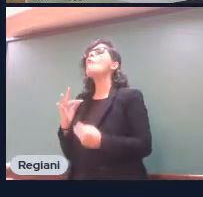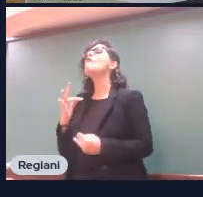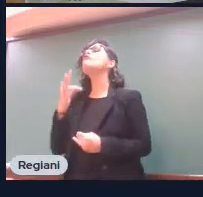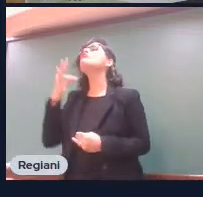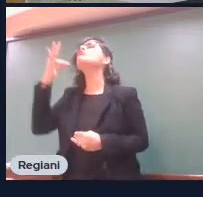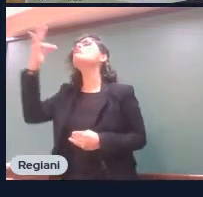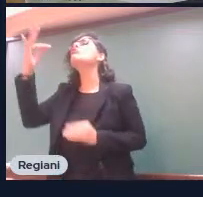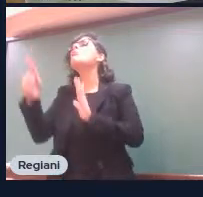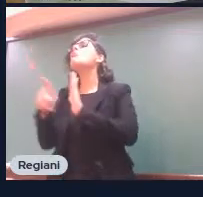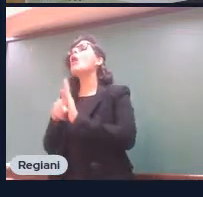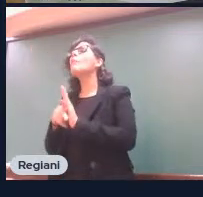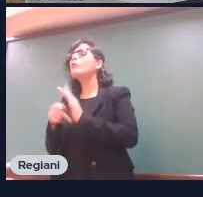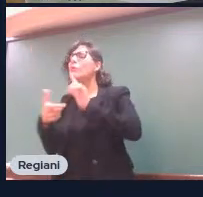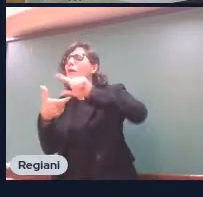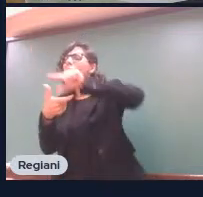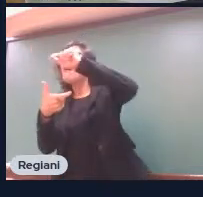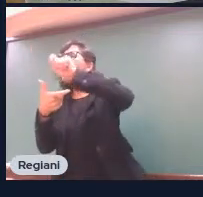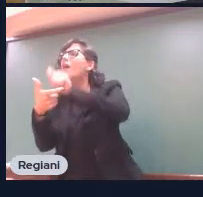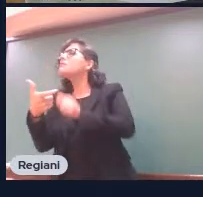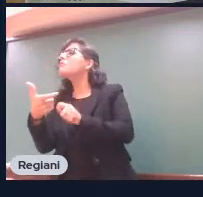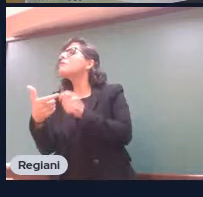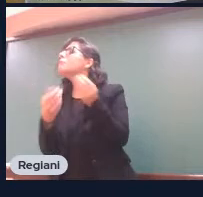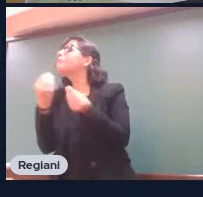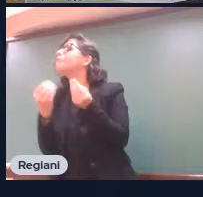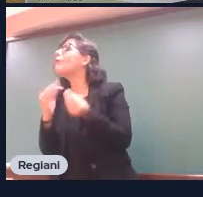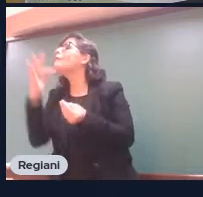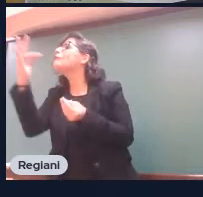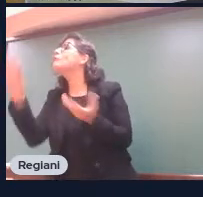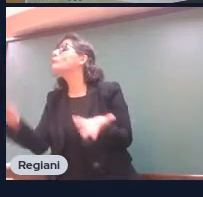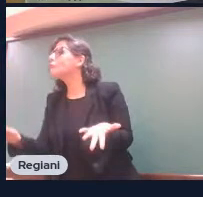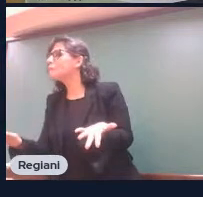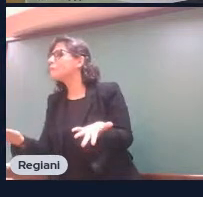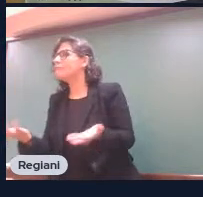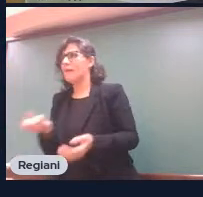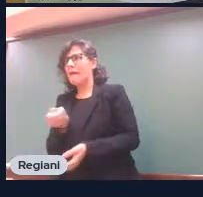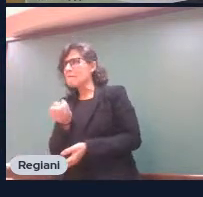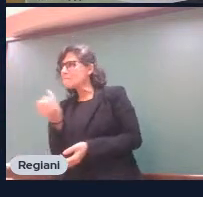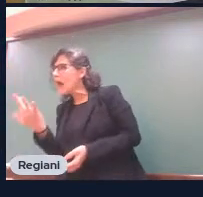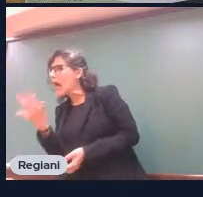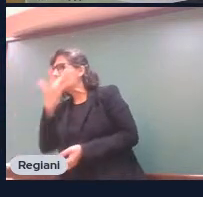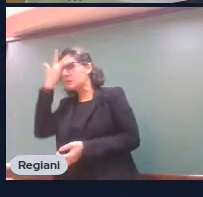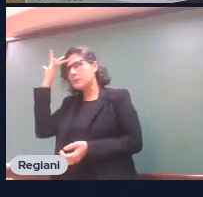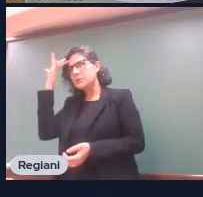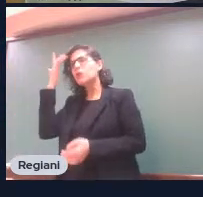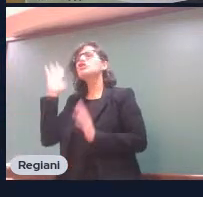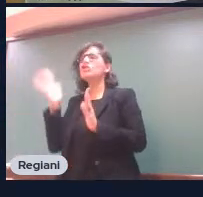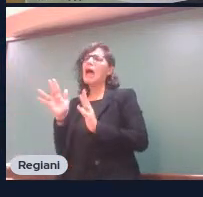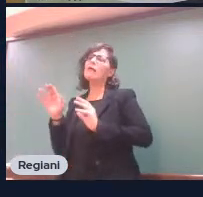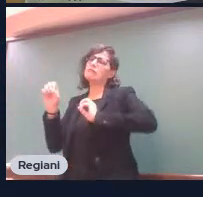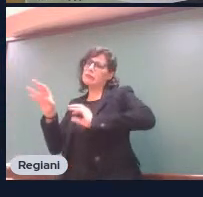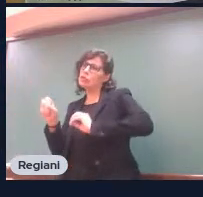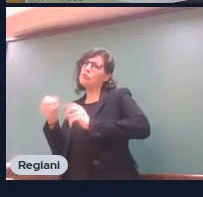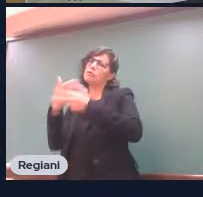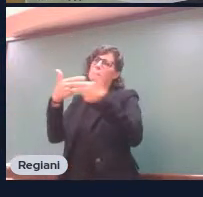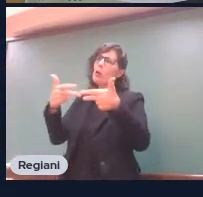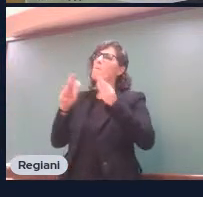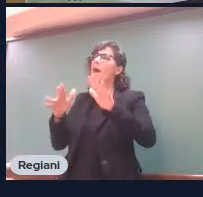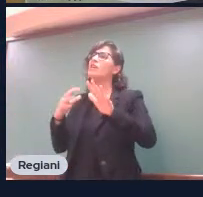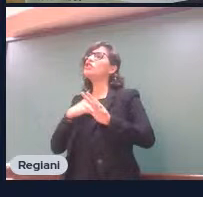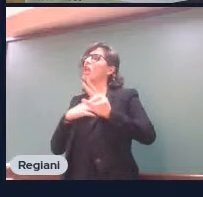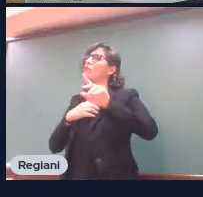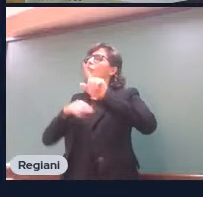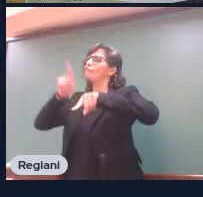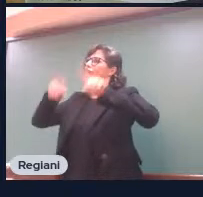meta-lexicography. Many people have thought about it, but in uneven ways. So I tried the following. I took my database of thousands